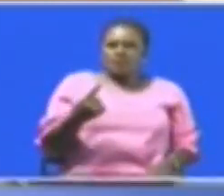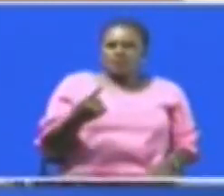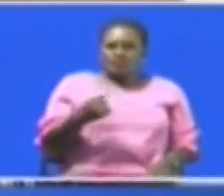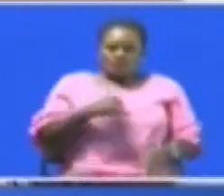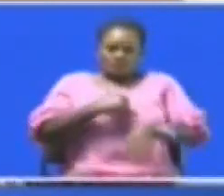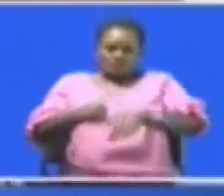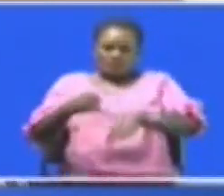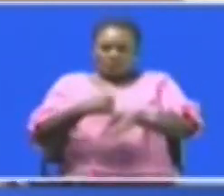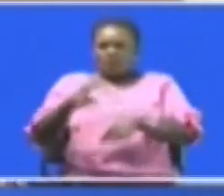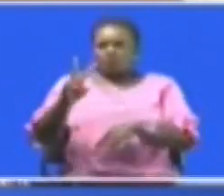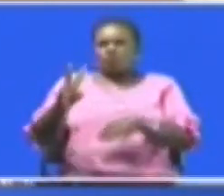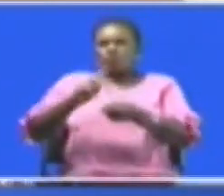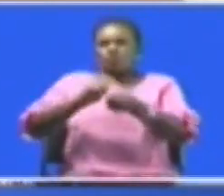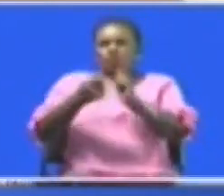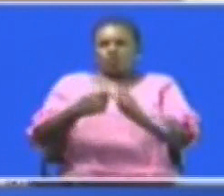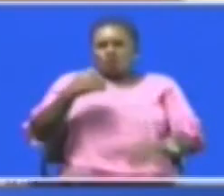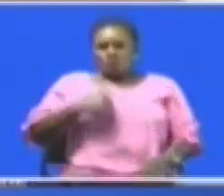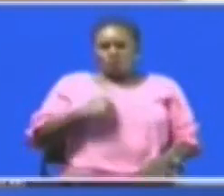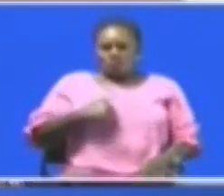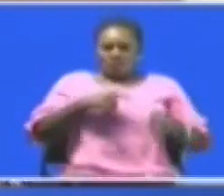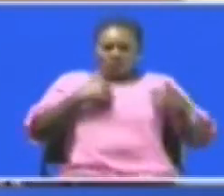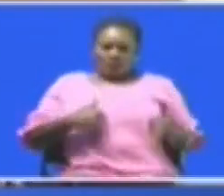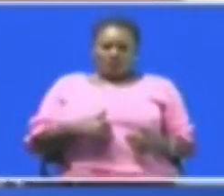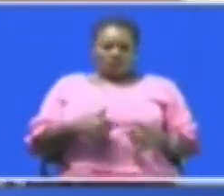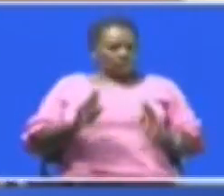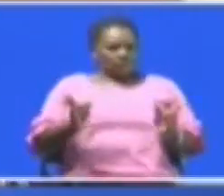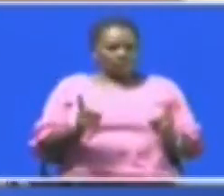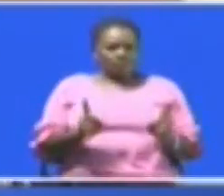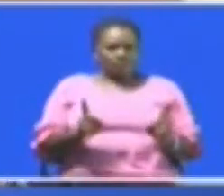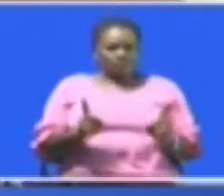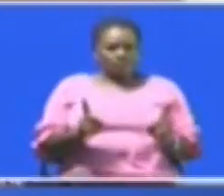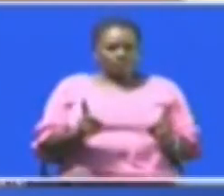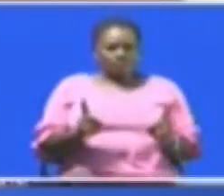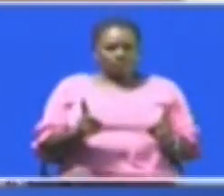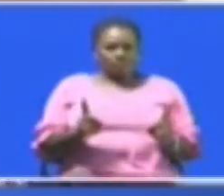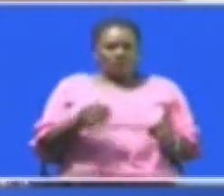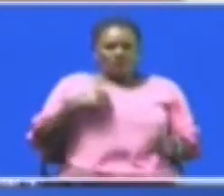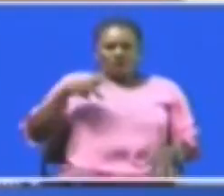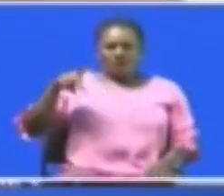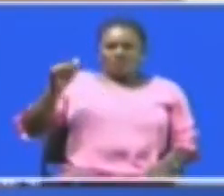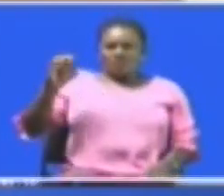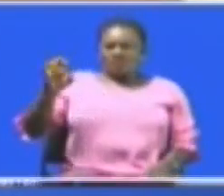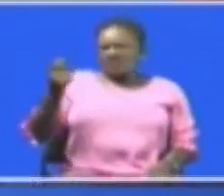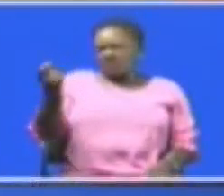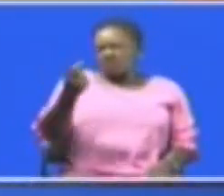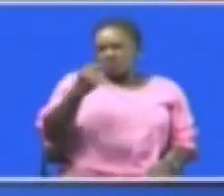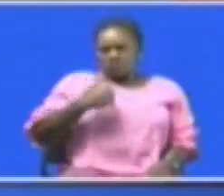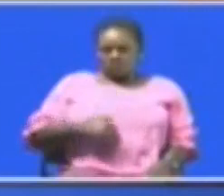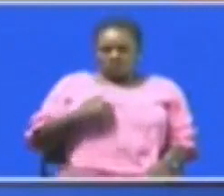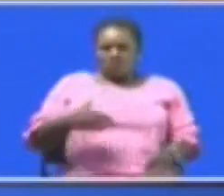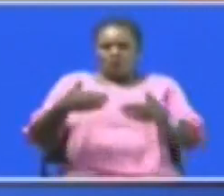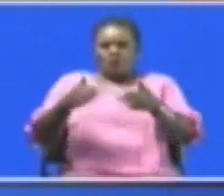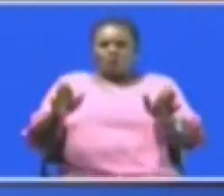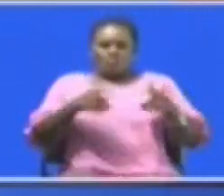mbili zinataka ziwe replaced, but hawa wafanyi open heart surgery. Hawa nafanya pacemaker na minor surgeries.